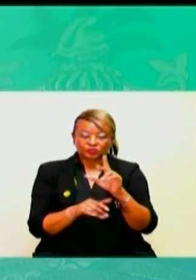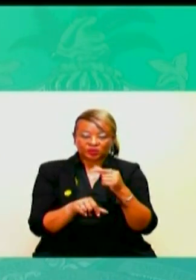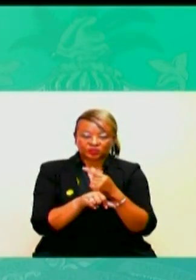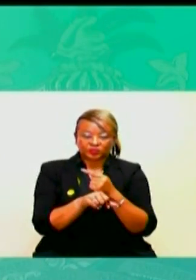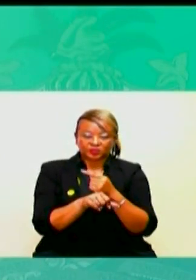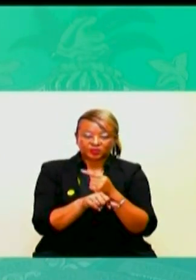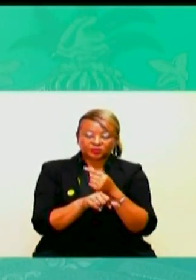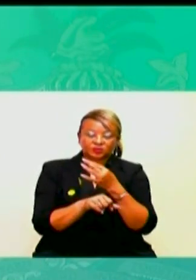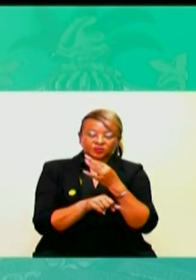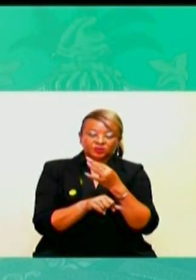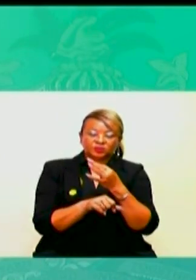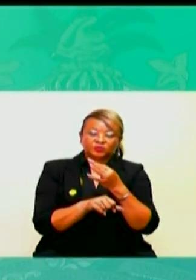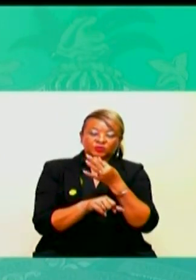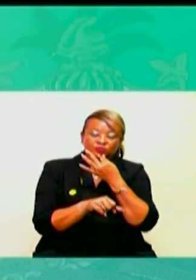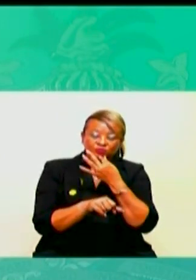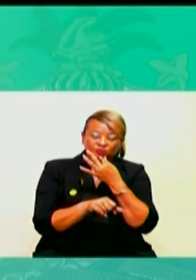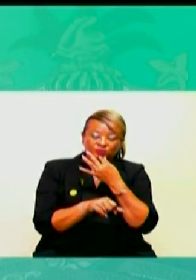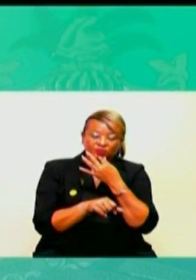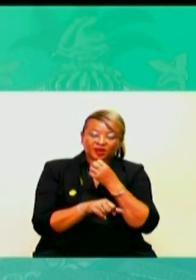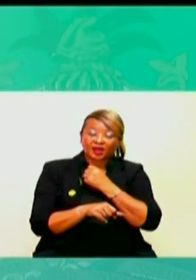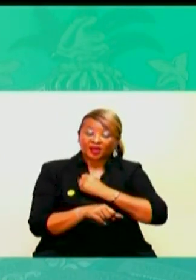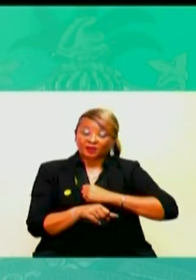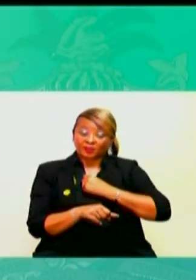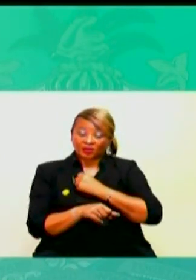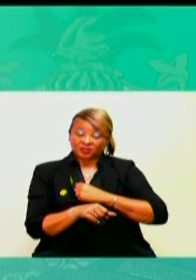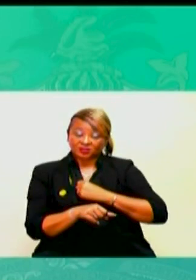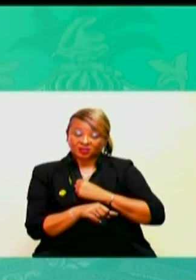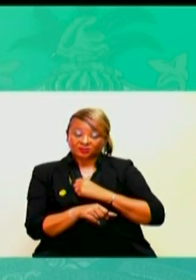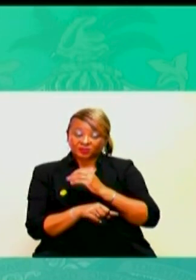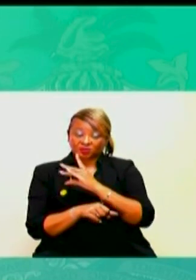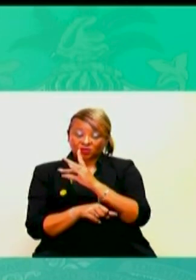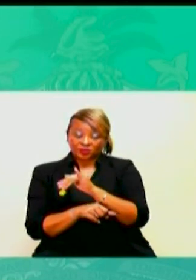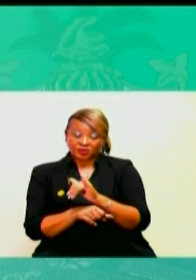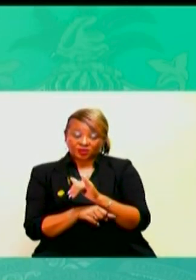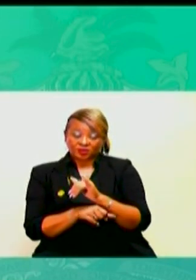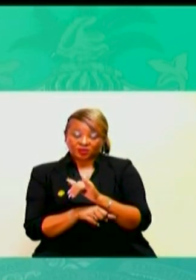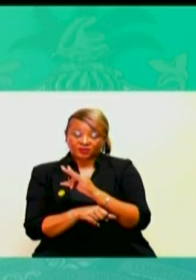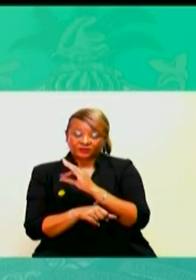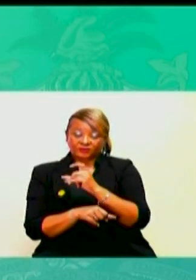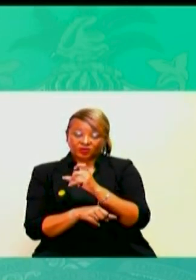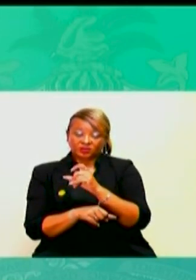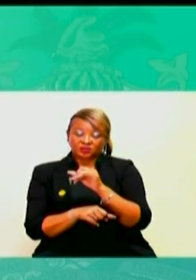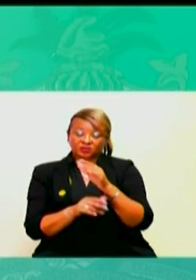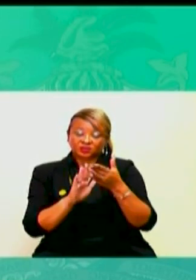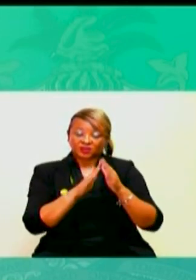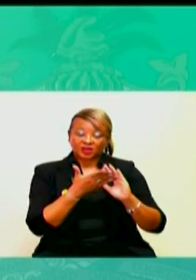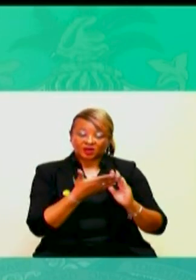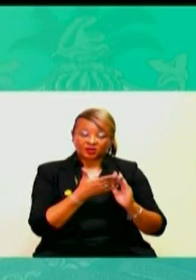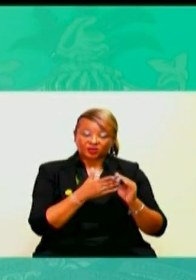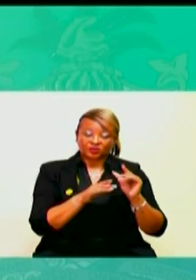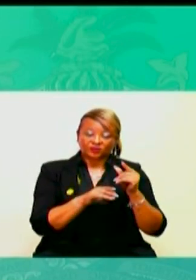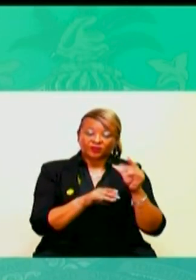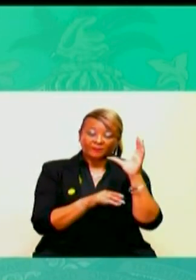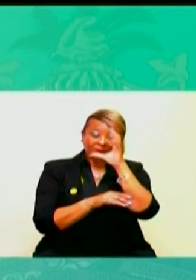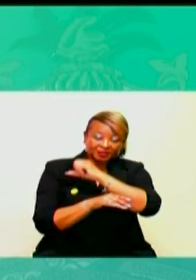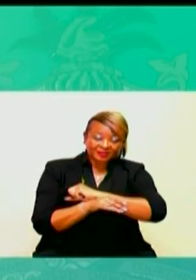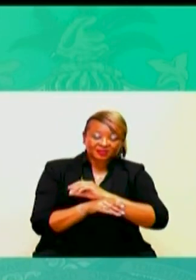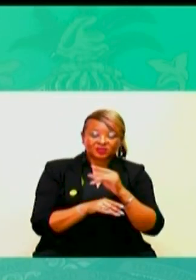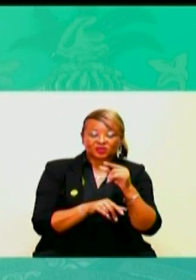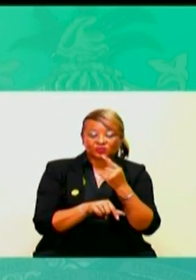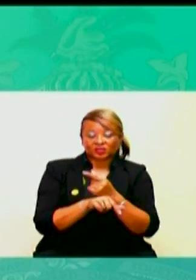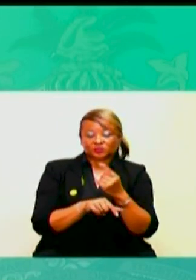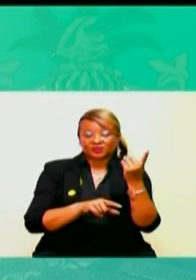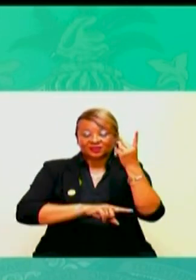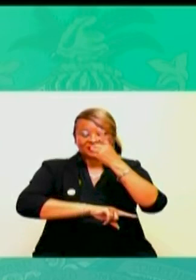soon. I do apologize, however, to Ms. Curry and the Foxdown Primary School graduates for missing their graduations